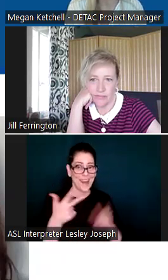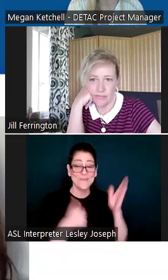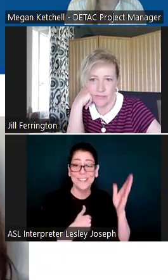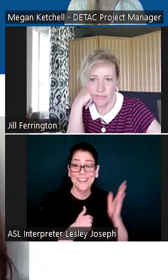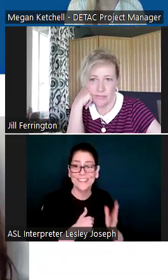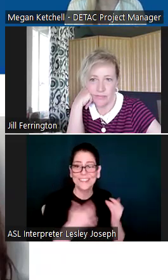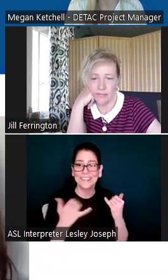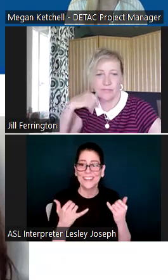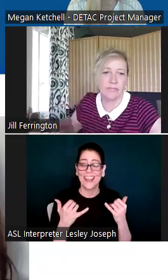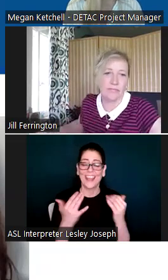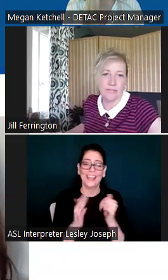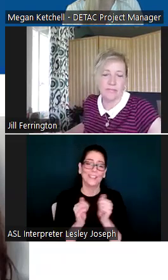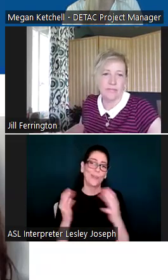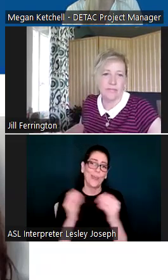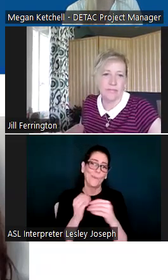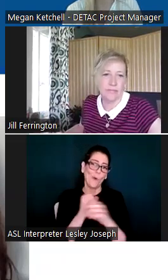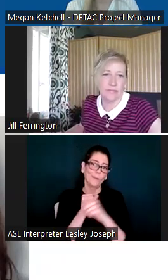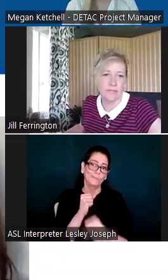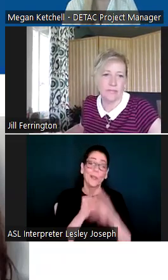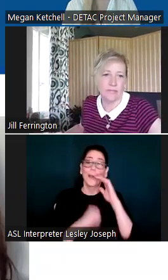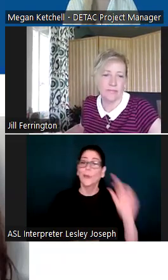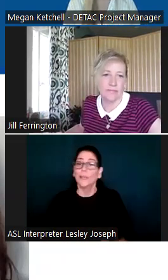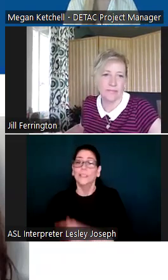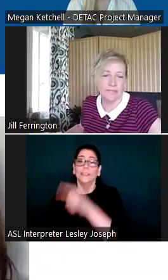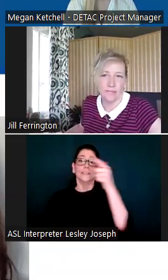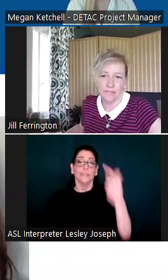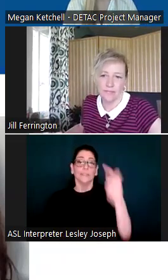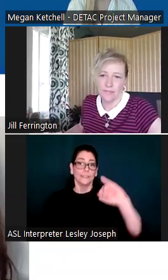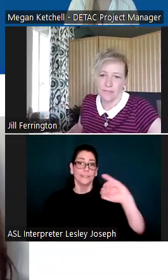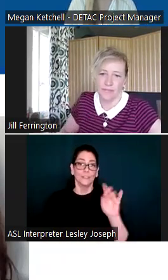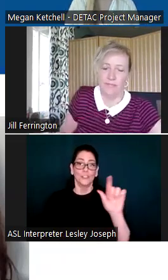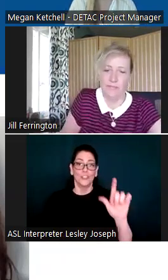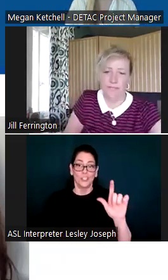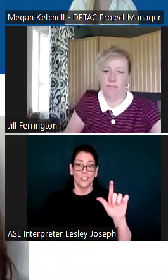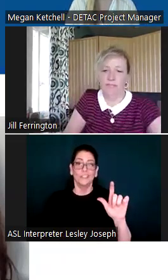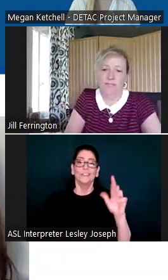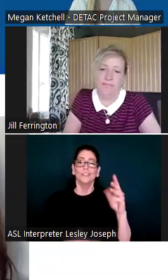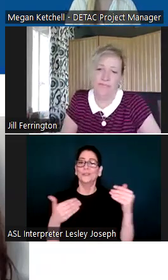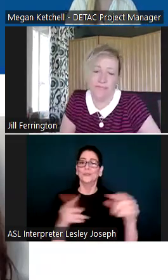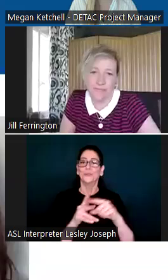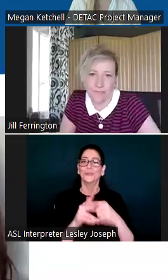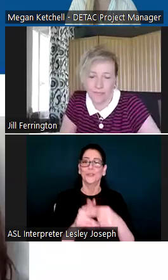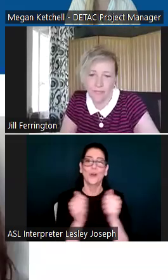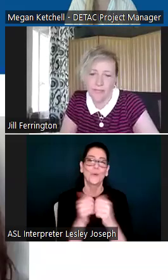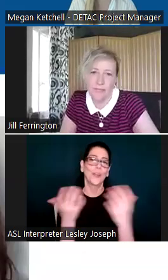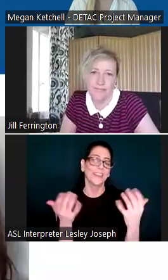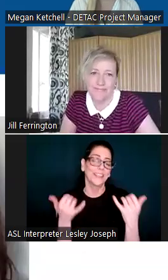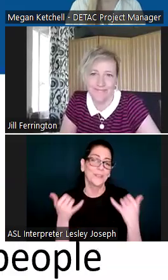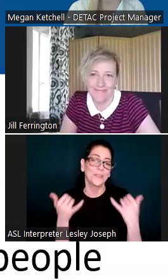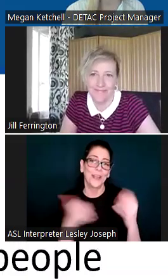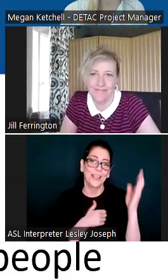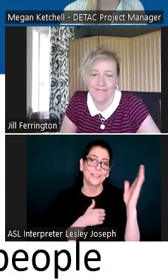And without further ado, I will turn it over to Jill Farrington to kick us off with our content for today's event.